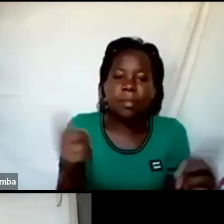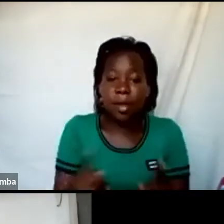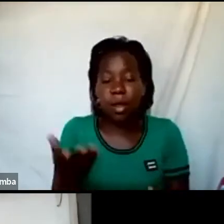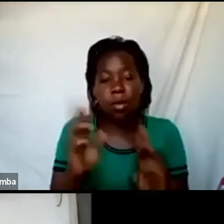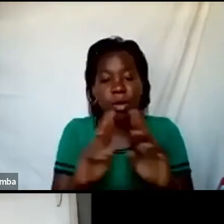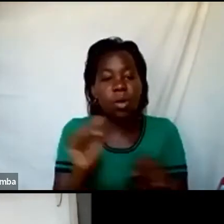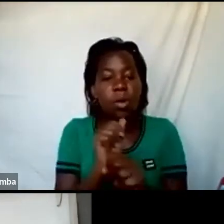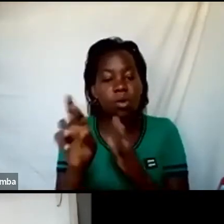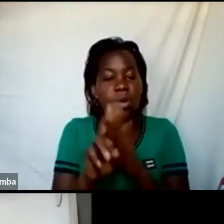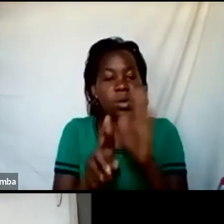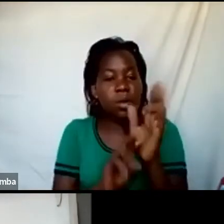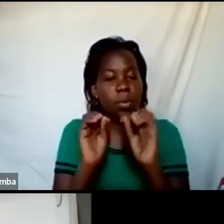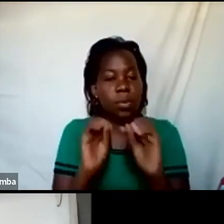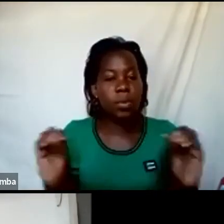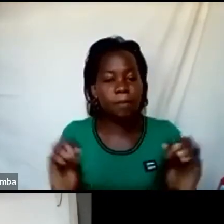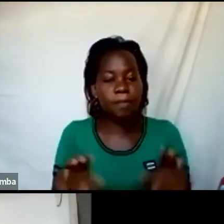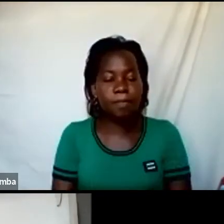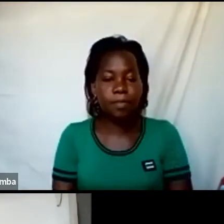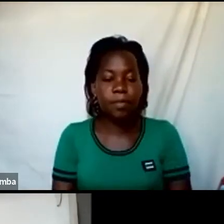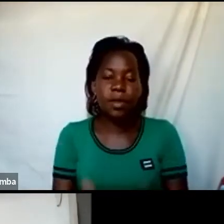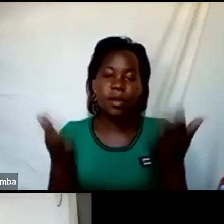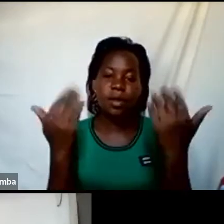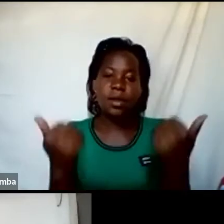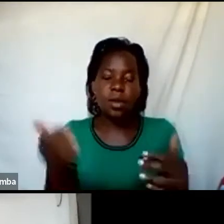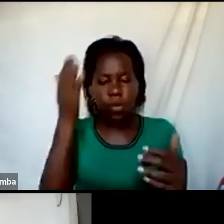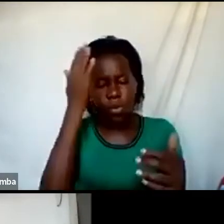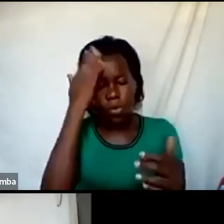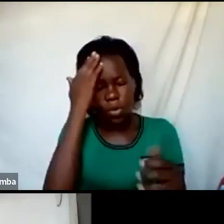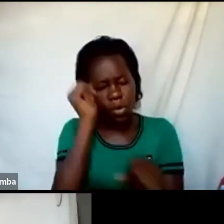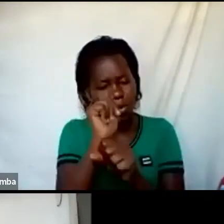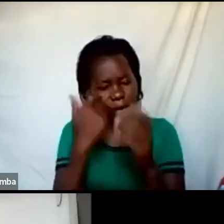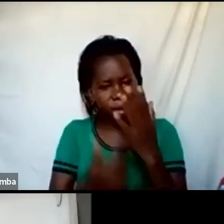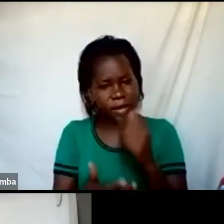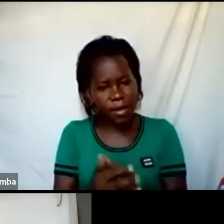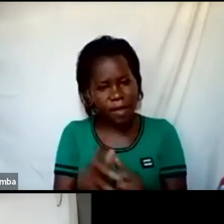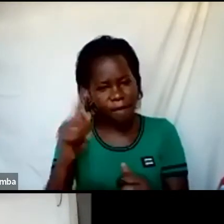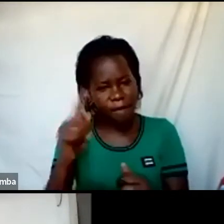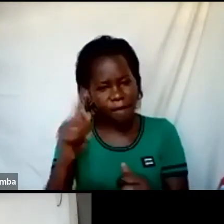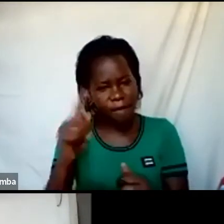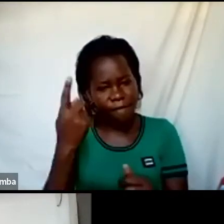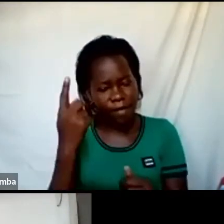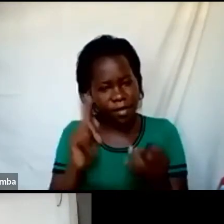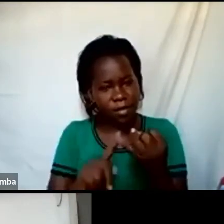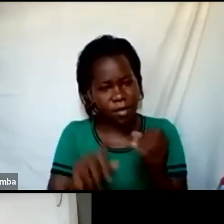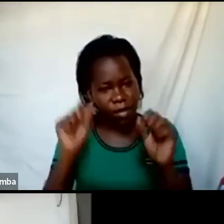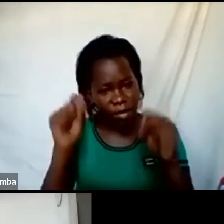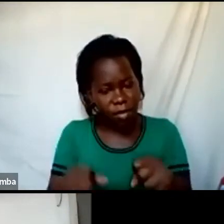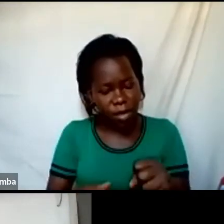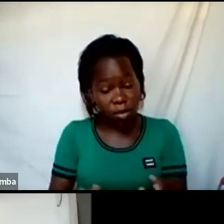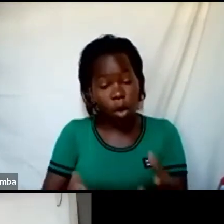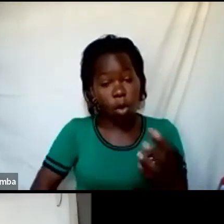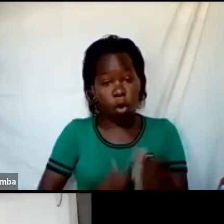we knew, what do we need to do? First, we need to give them a confidence. How does one get confidence? Knowledge. If I